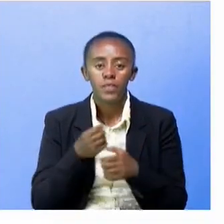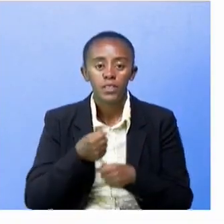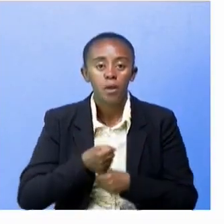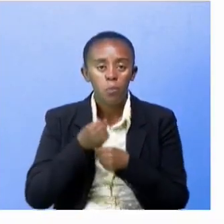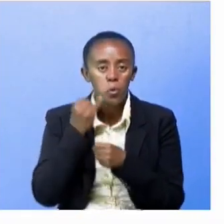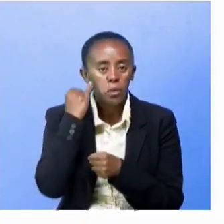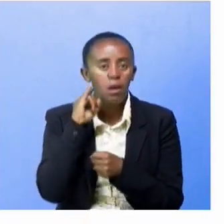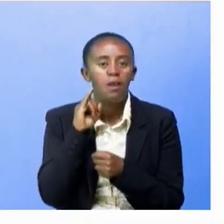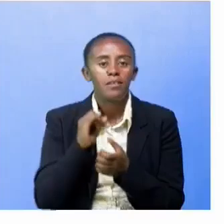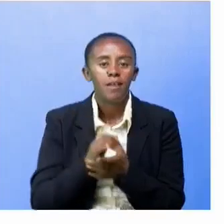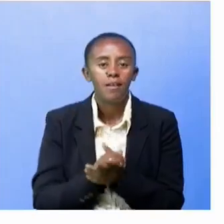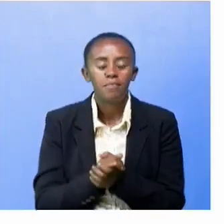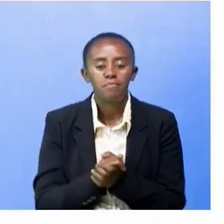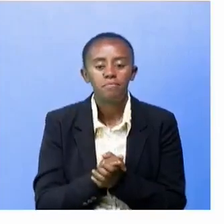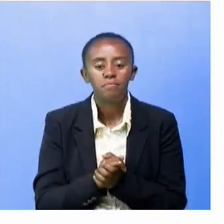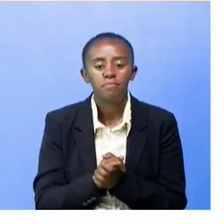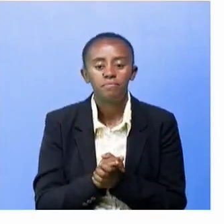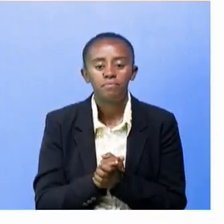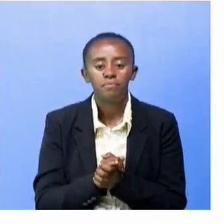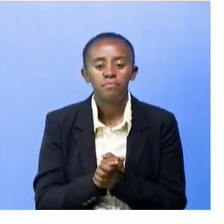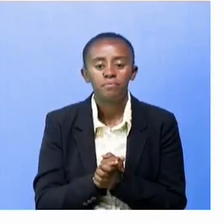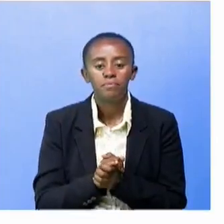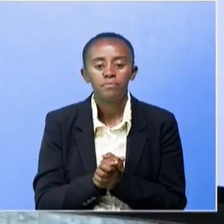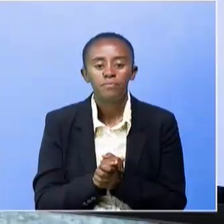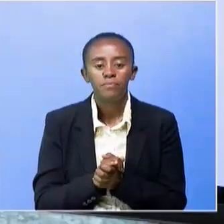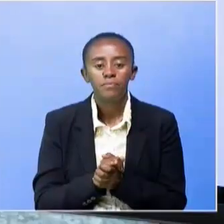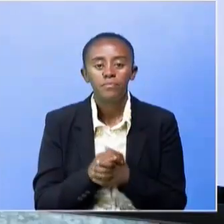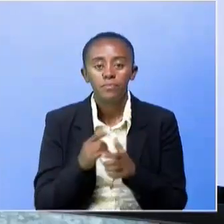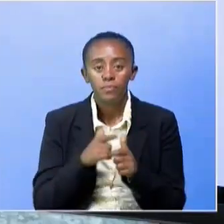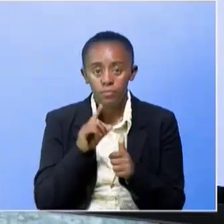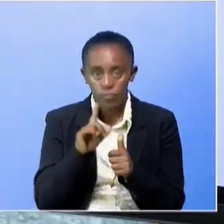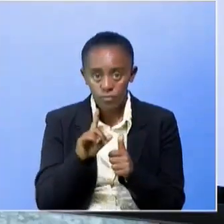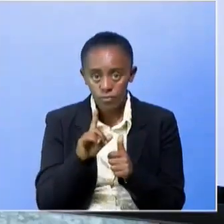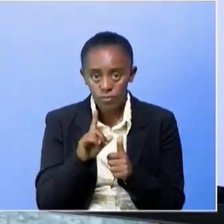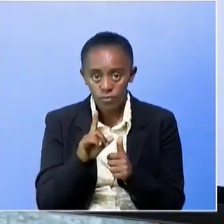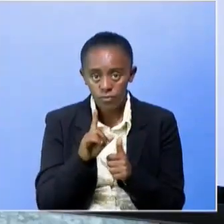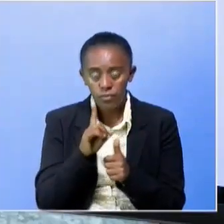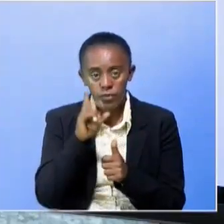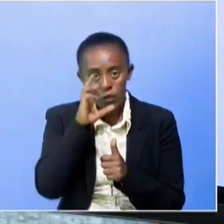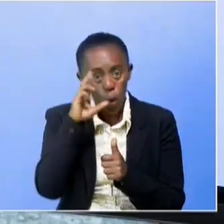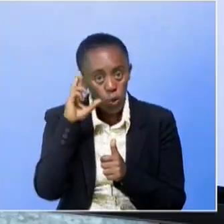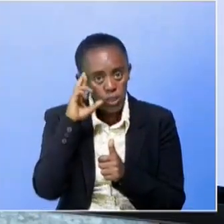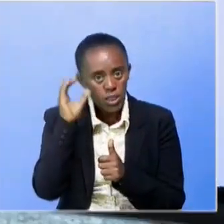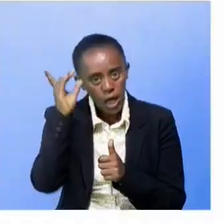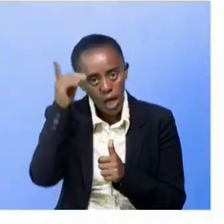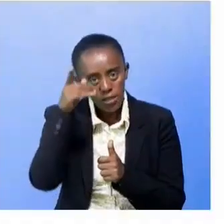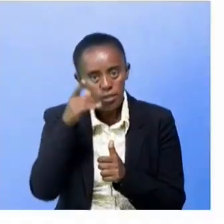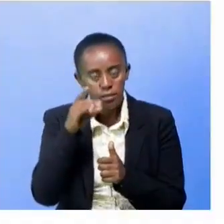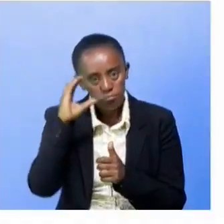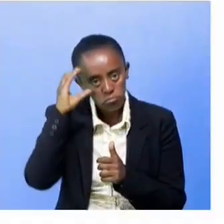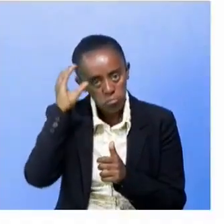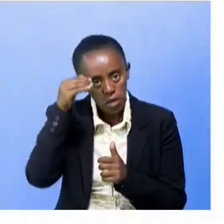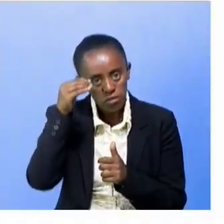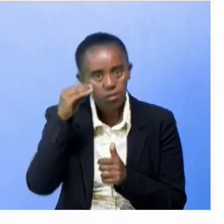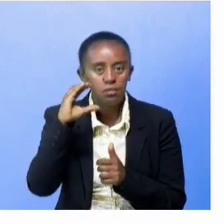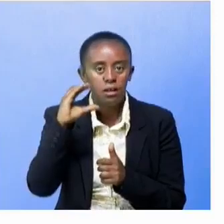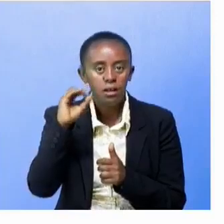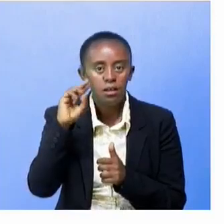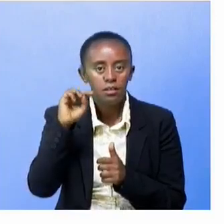supporting idea. The first one is causes cancer.